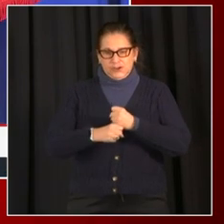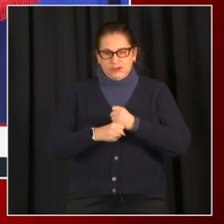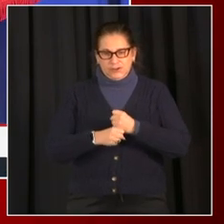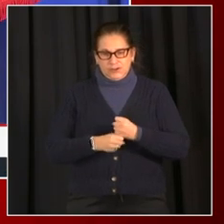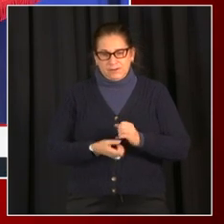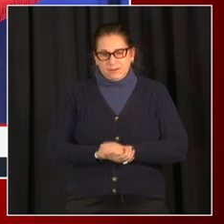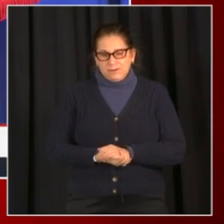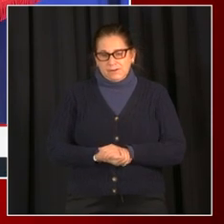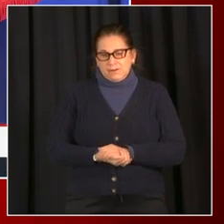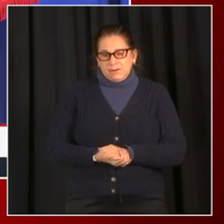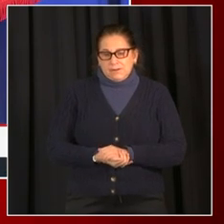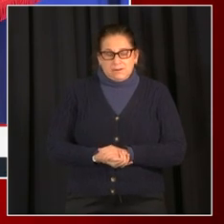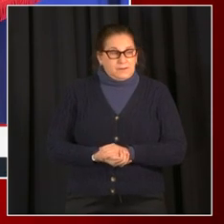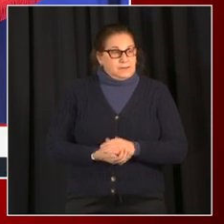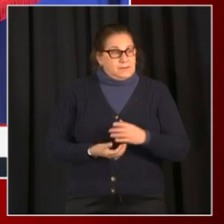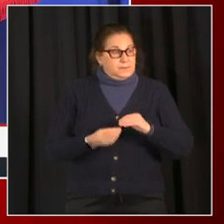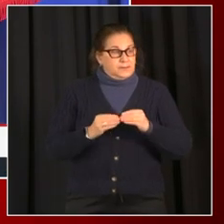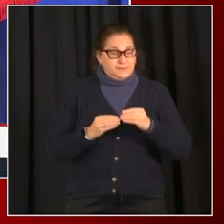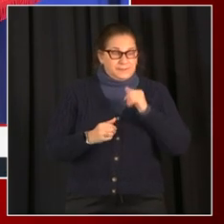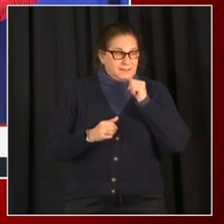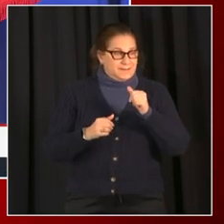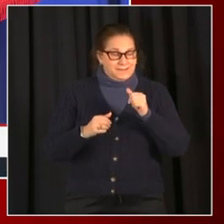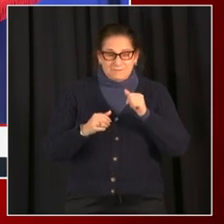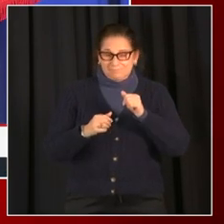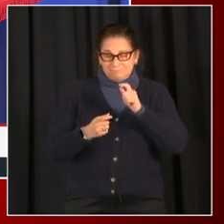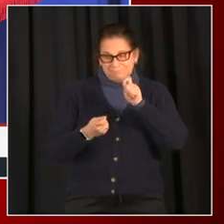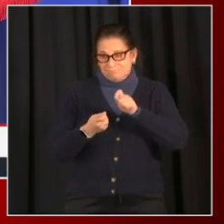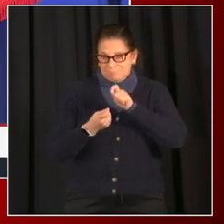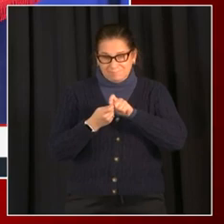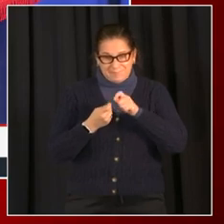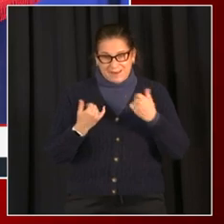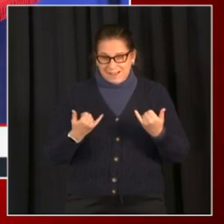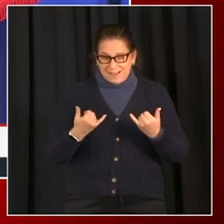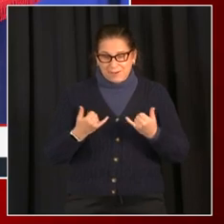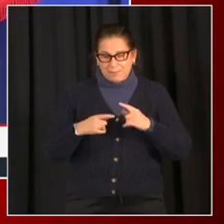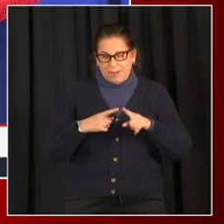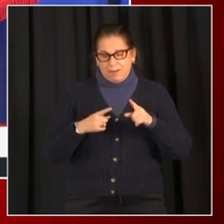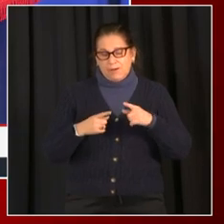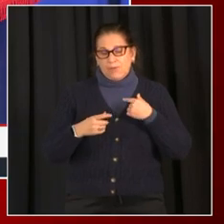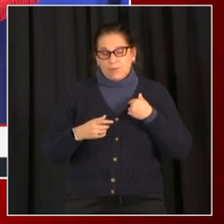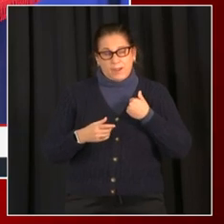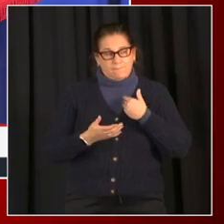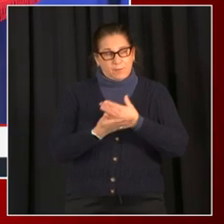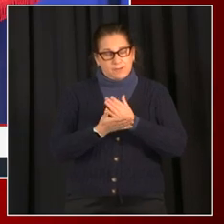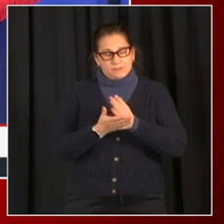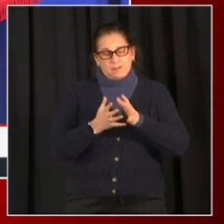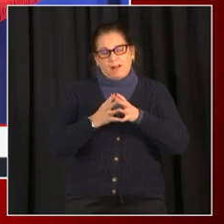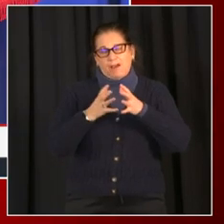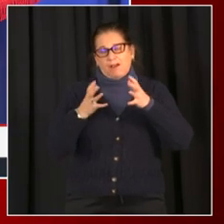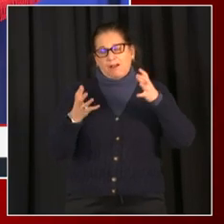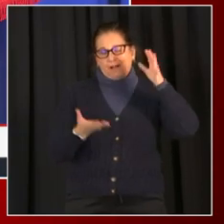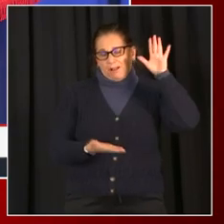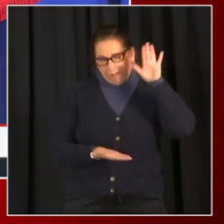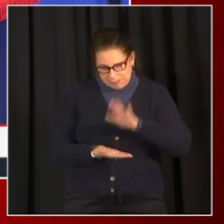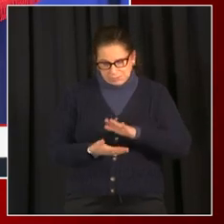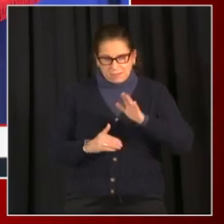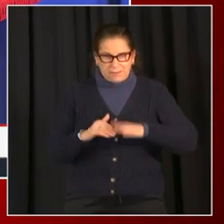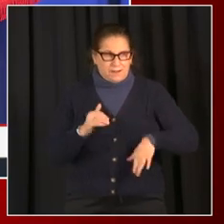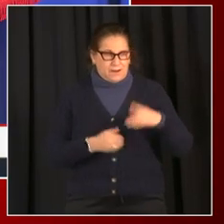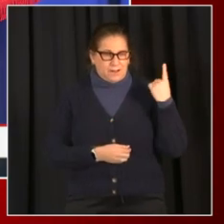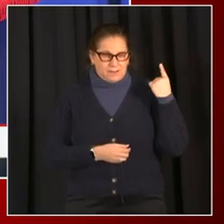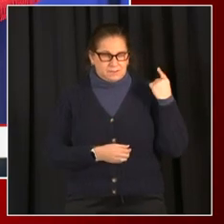don't know what that number is yet, but it's much less than it was last year this time. A lot